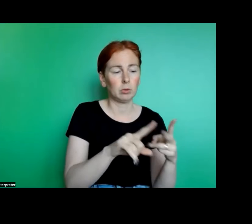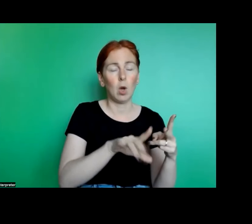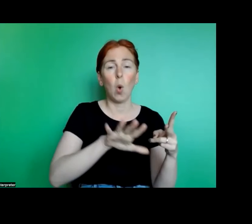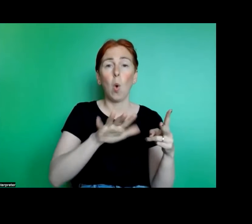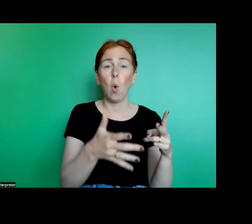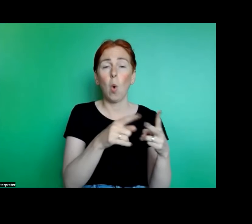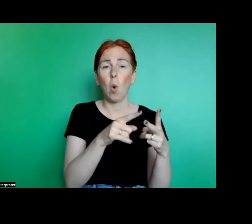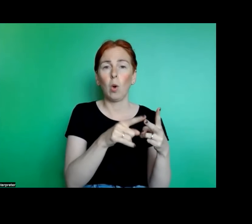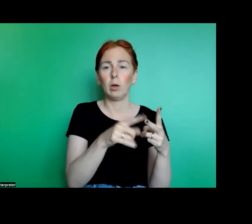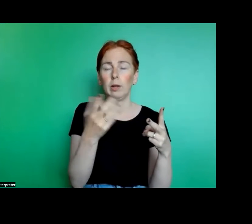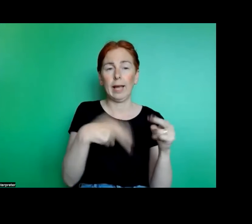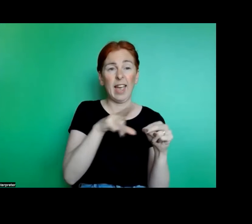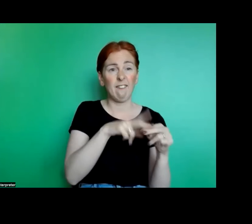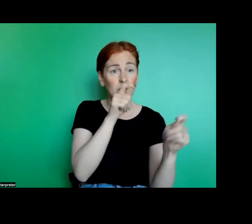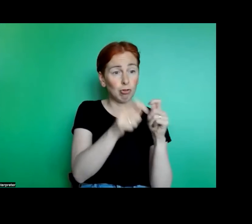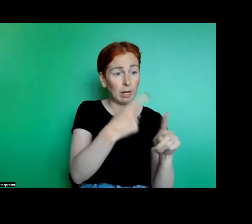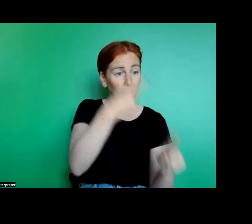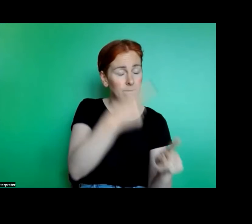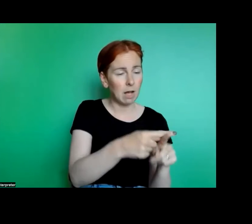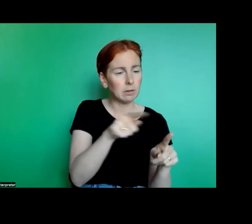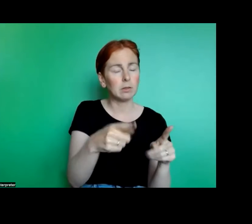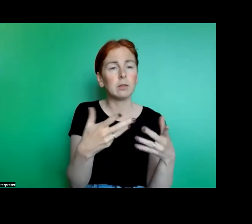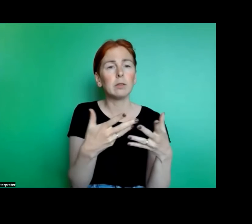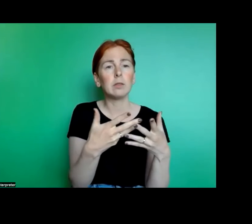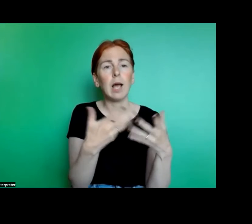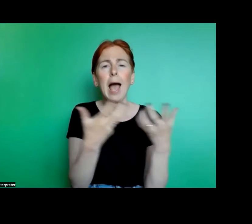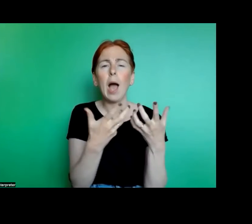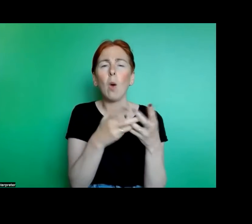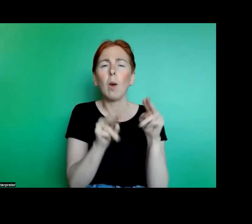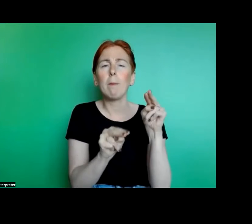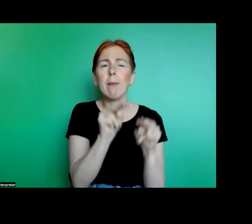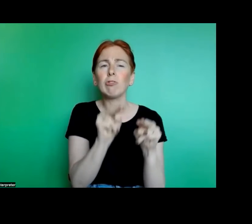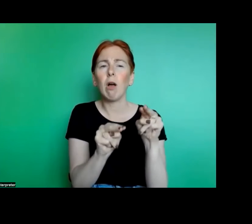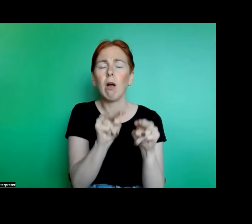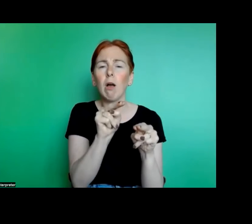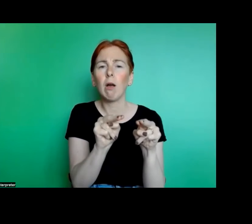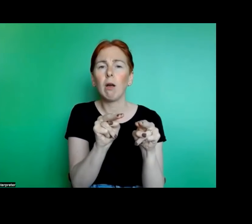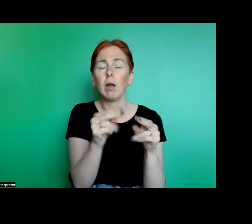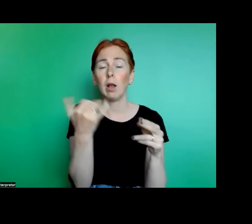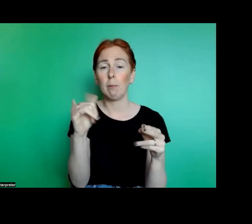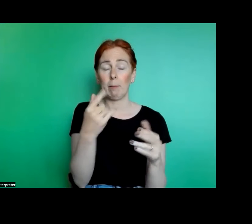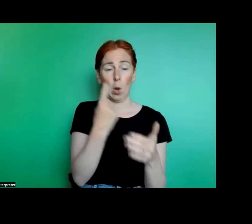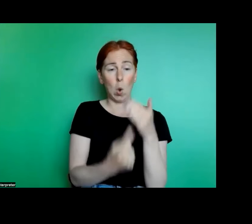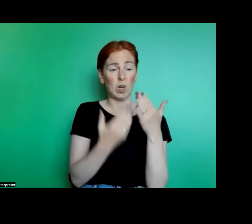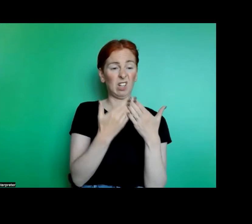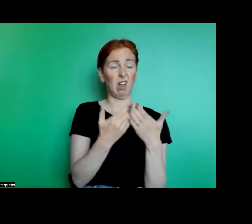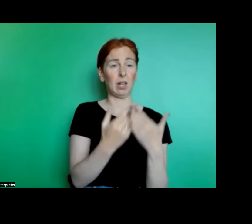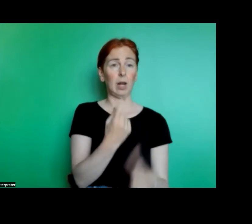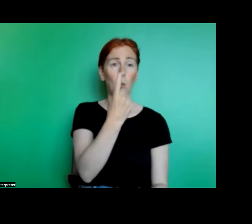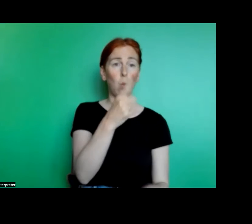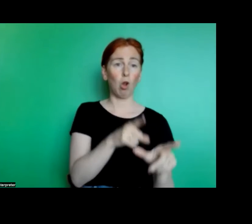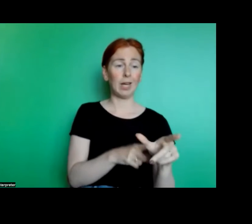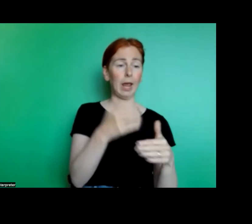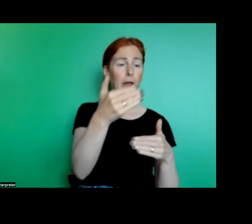and therefore you might only need to continue the study for a year or so to work out whether the treatment's working. Whereas if you're looking at something that changes over